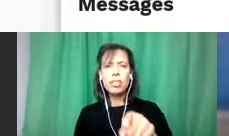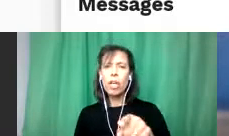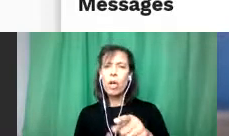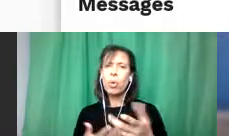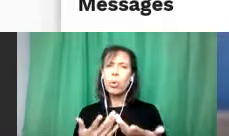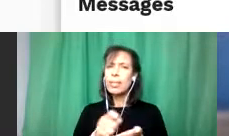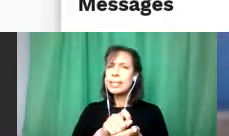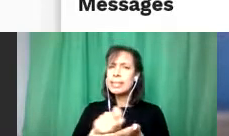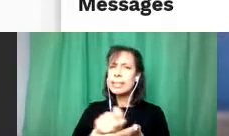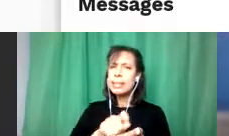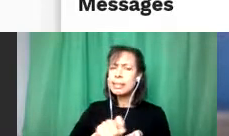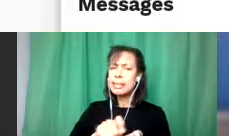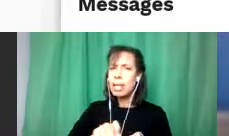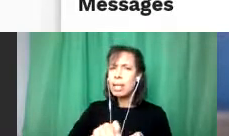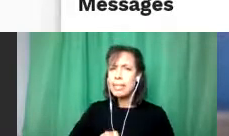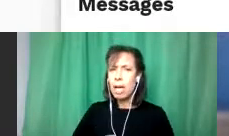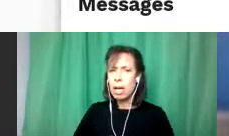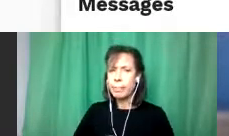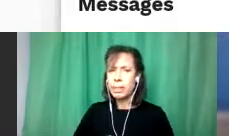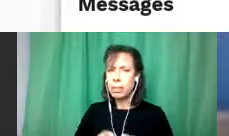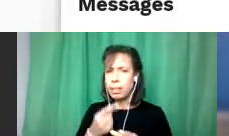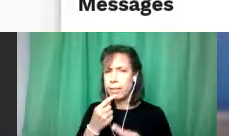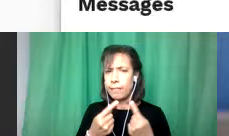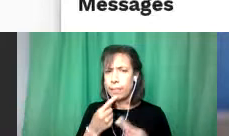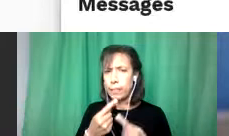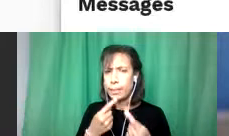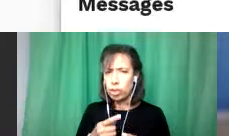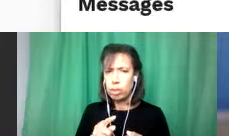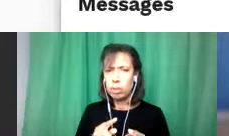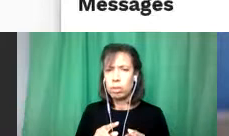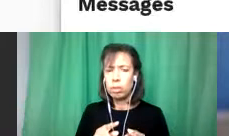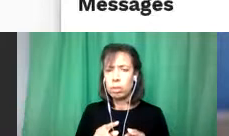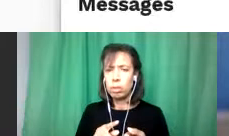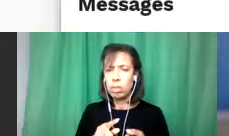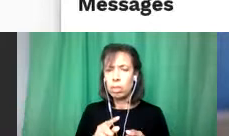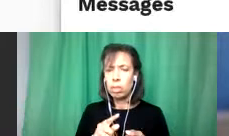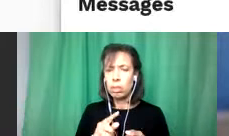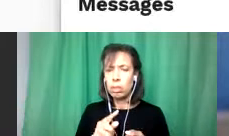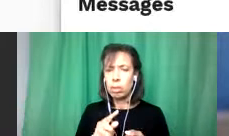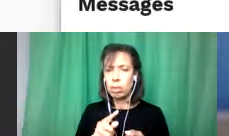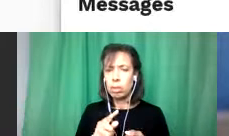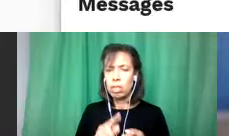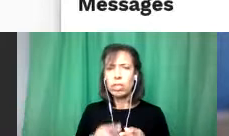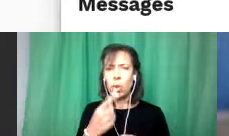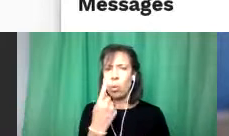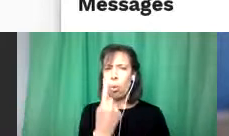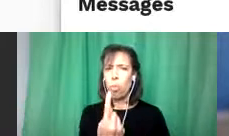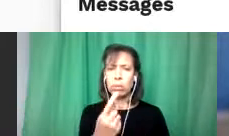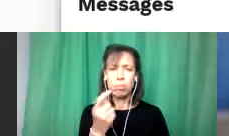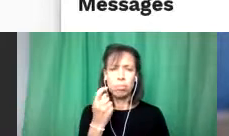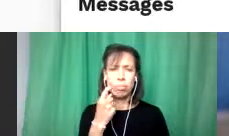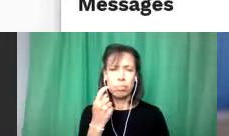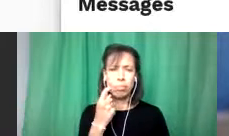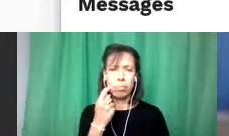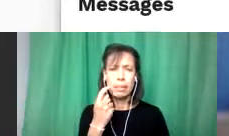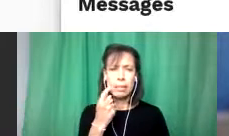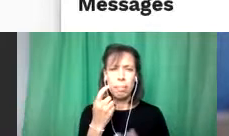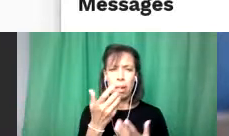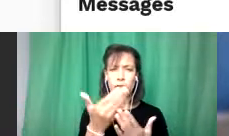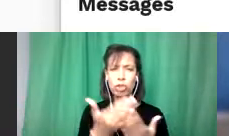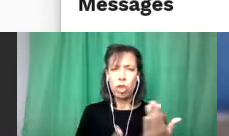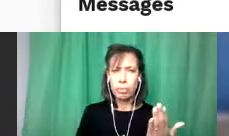thought it would be useful to have two documents. One, a very simple document covering what you've got to do for the